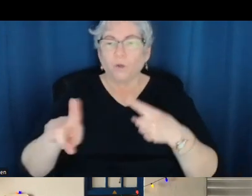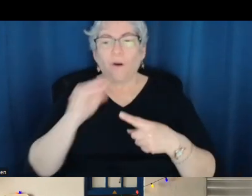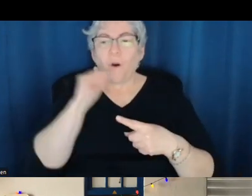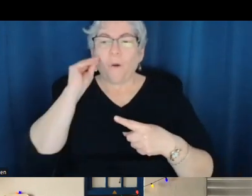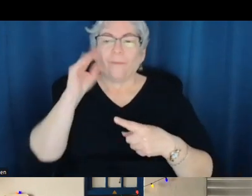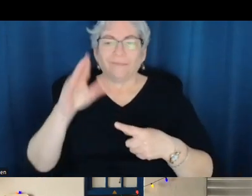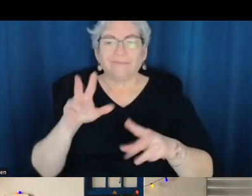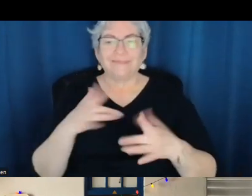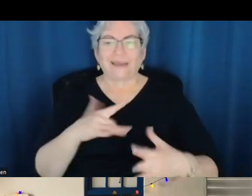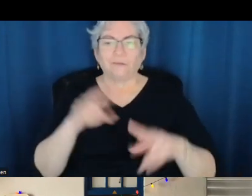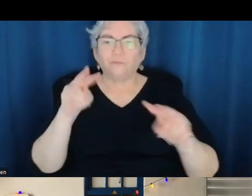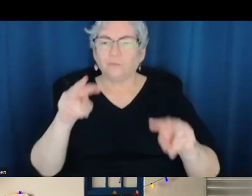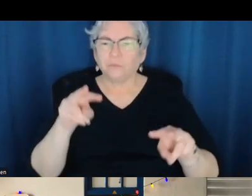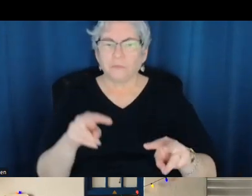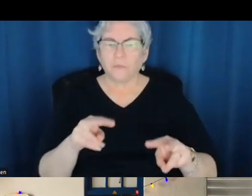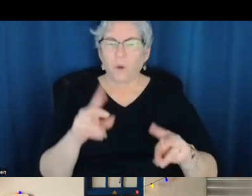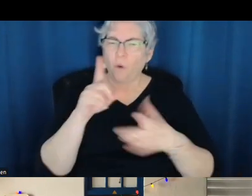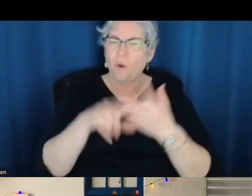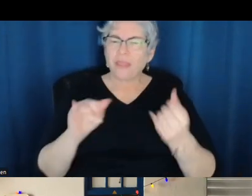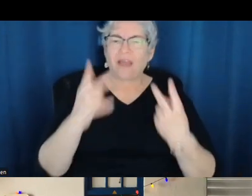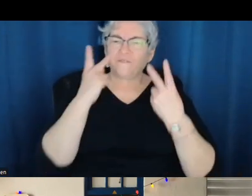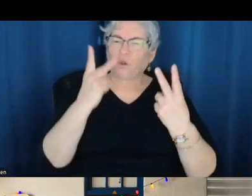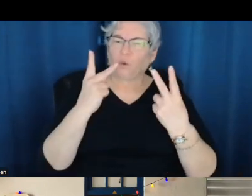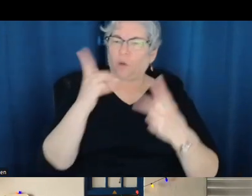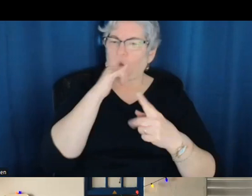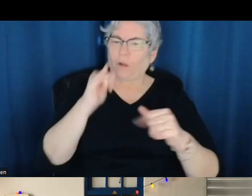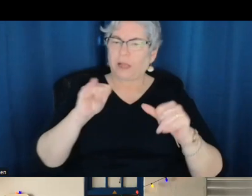often. What views do they frame?